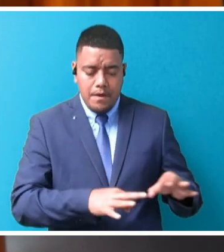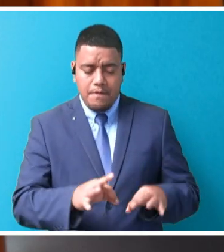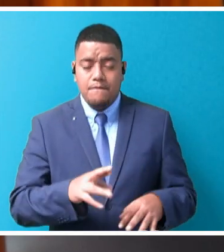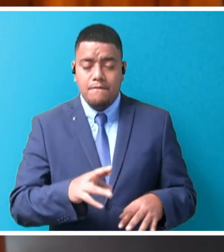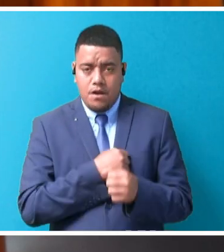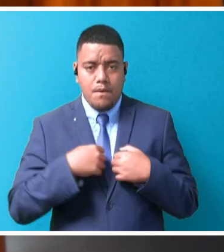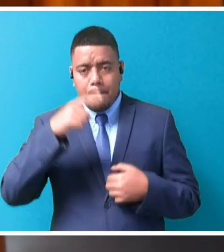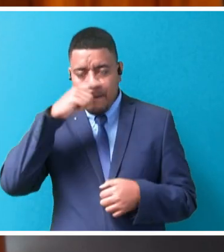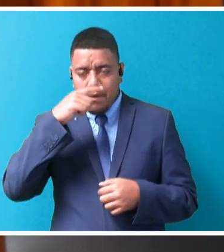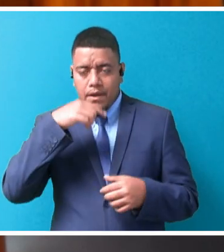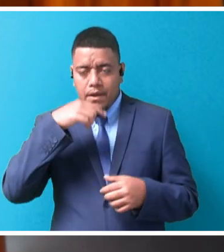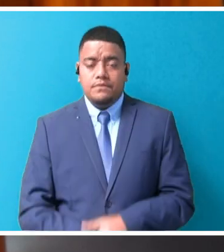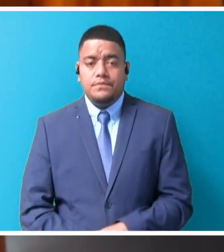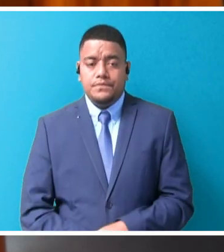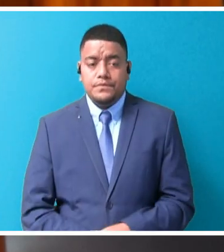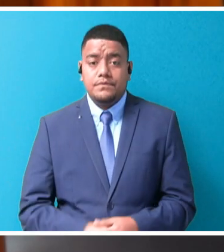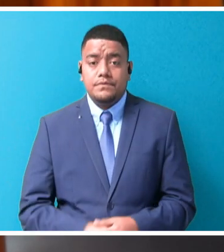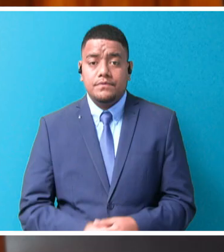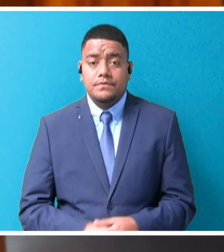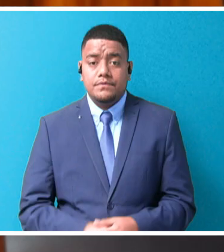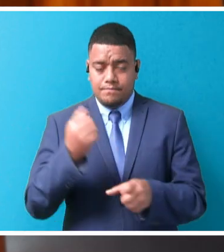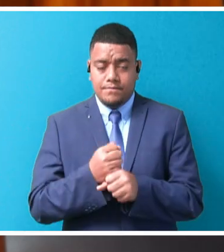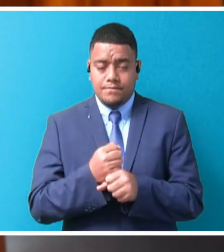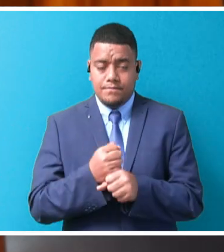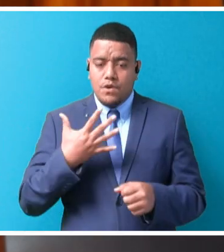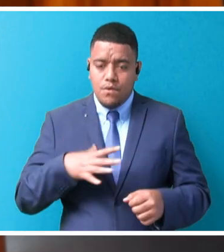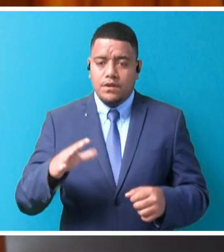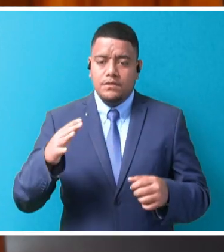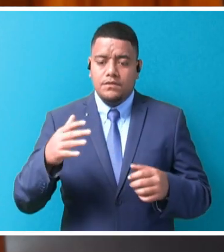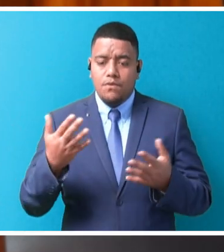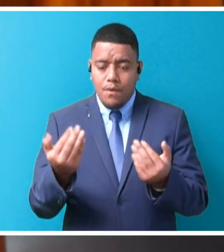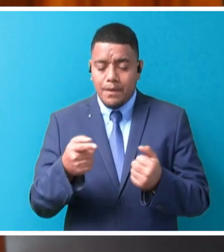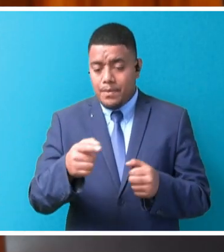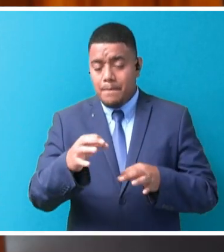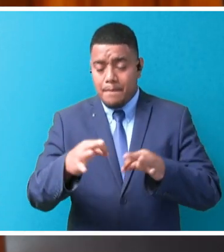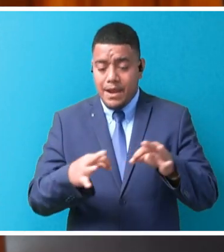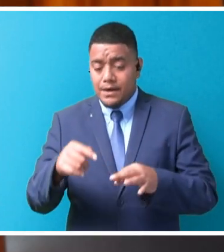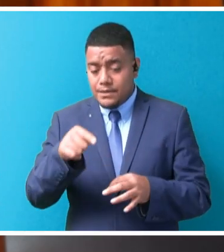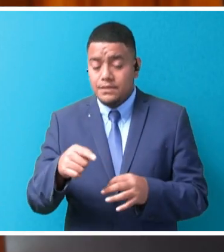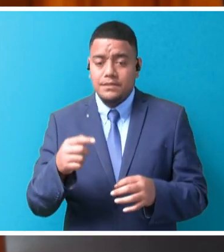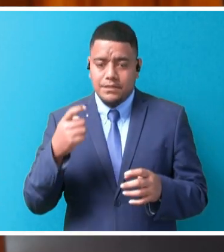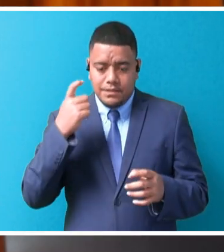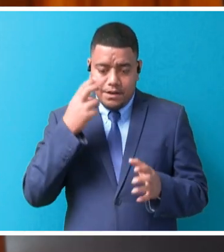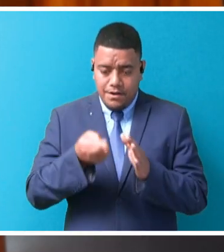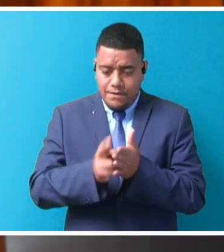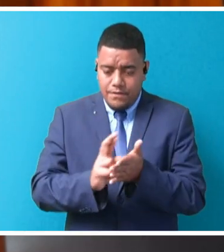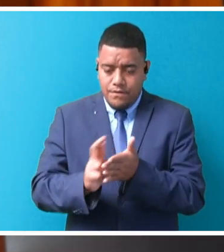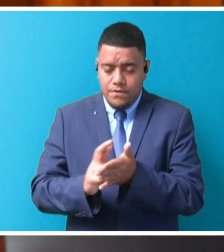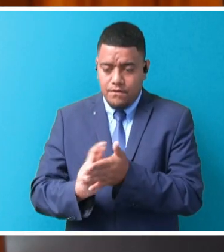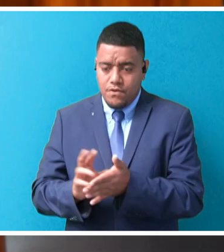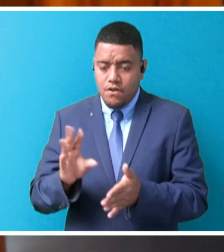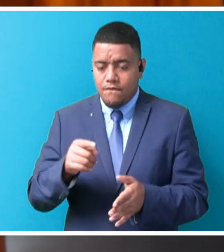rural people. Furthermore, Mr. Speaker, sir, I welcome the plan to pursue the integrated review of the Native